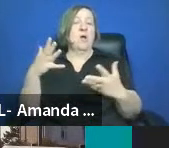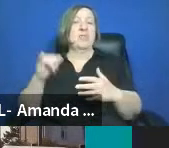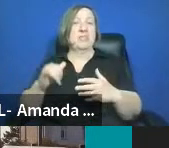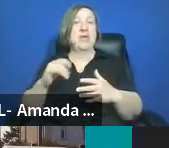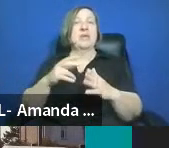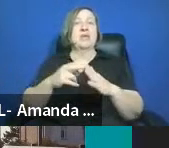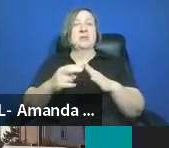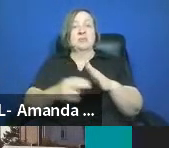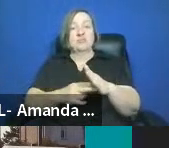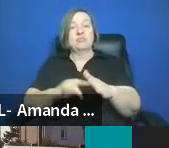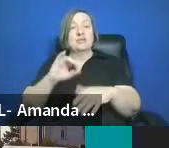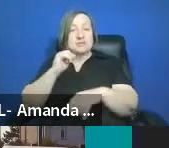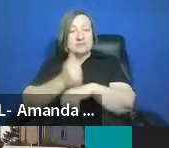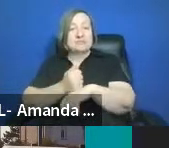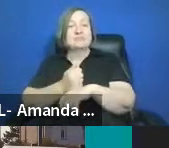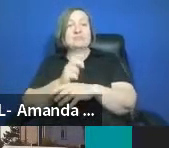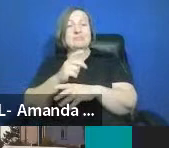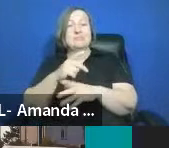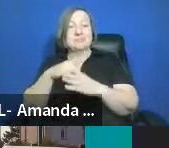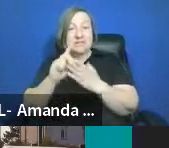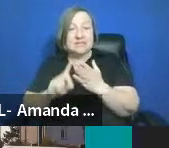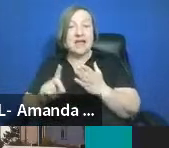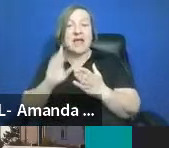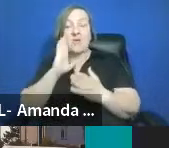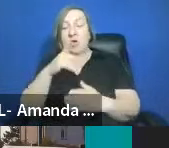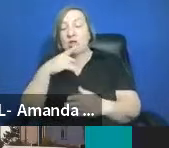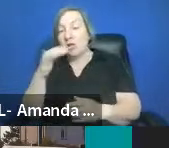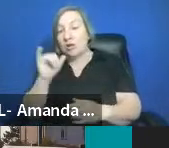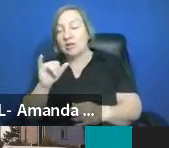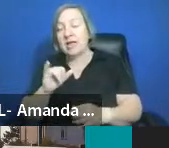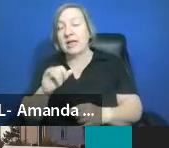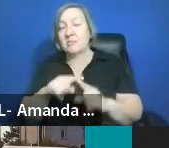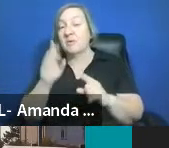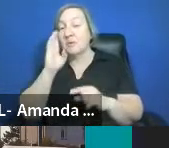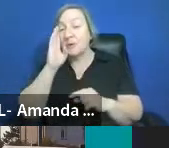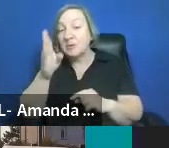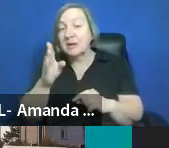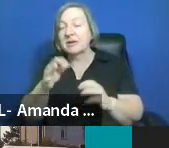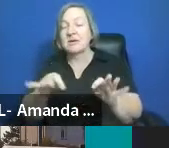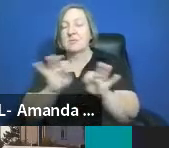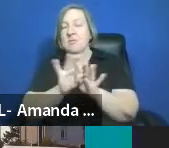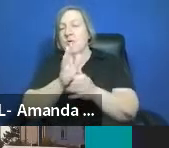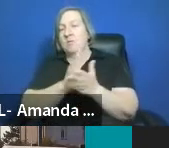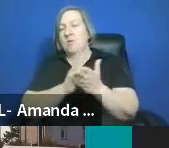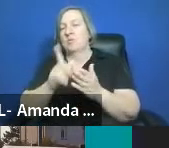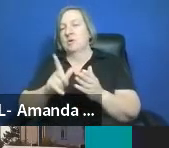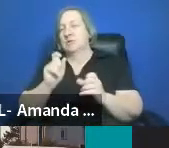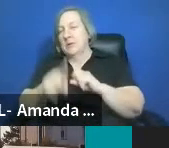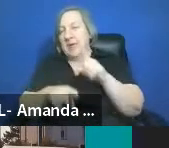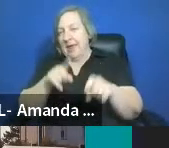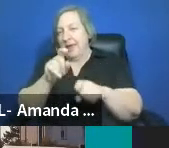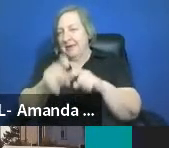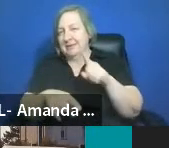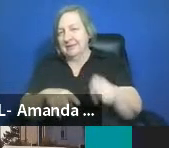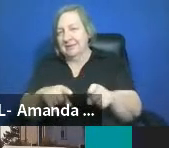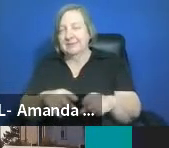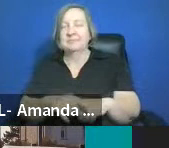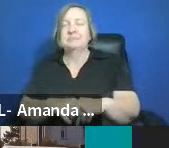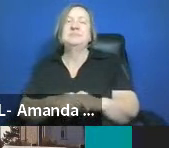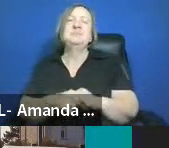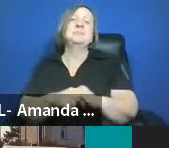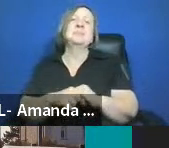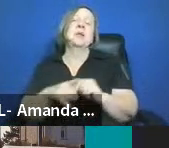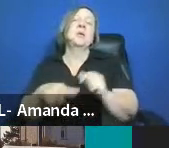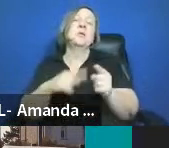how to get there. And we think a really important part of that process is asking the right questions. Often